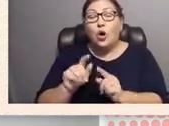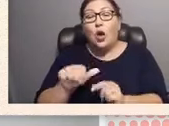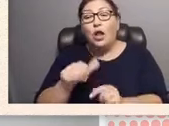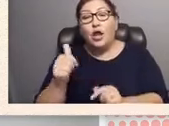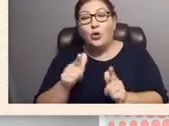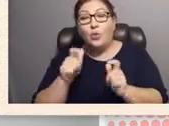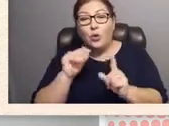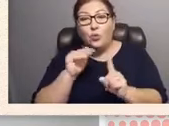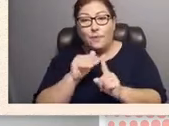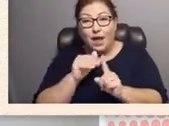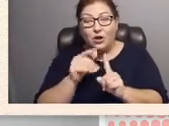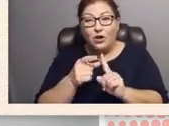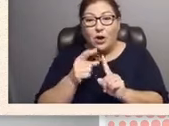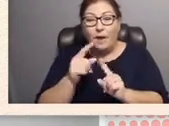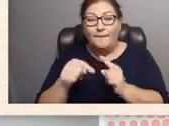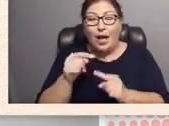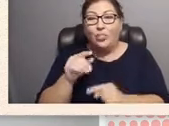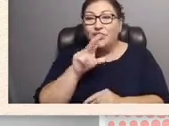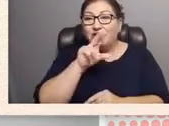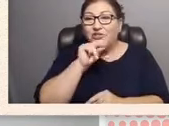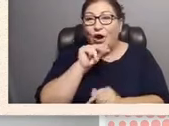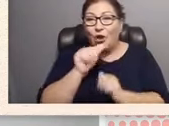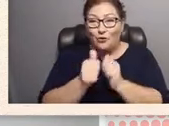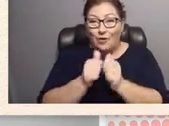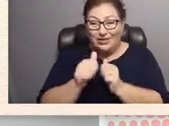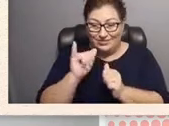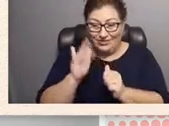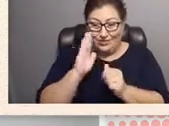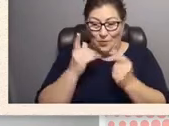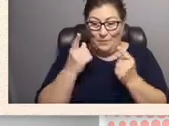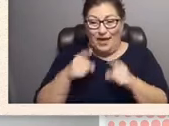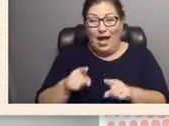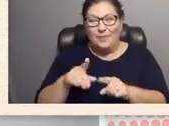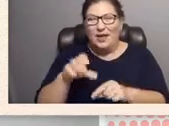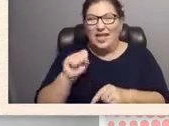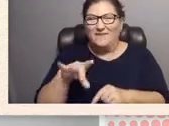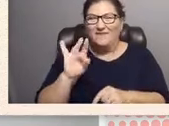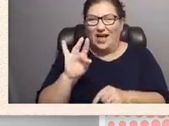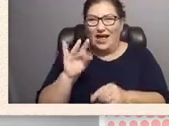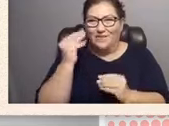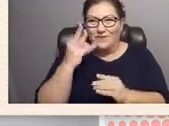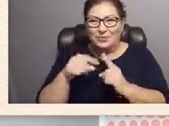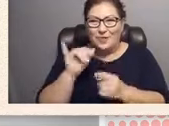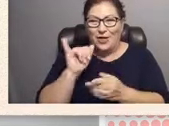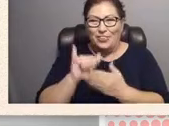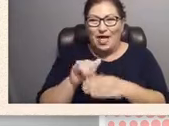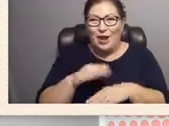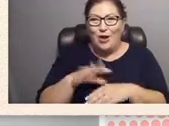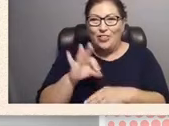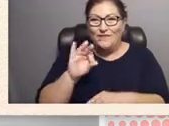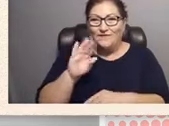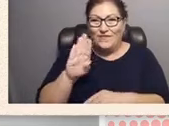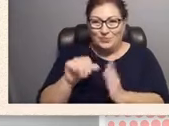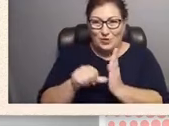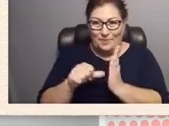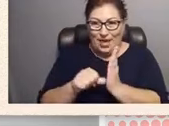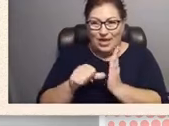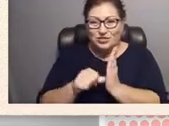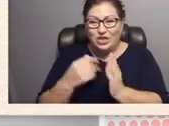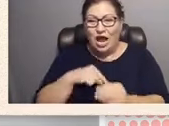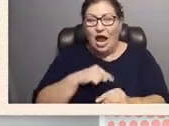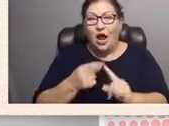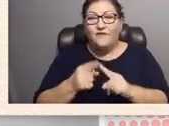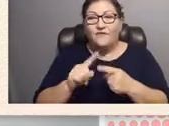virtual duck race, which is going on. You can find information about that on our Facebook page. Our friends at the Florida Disabled